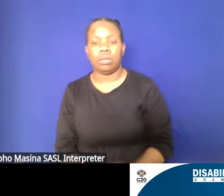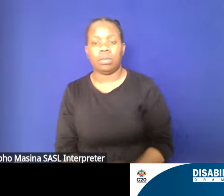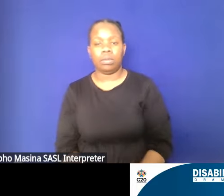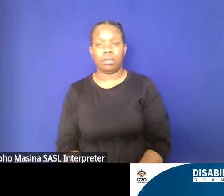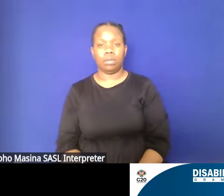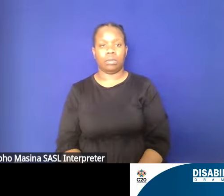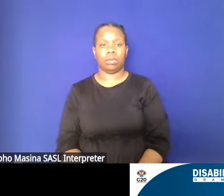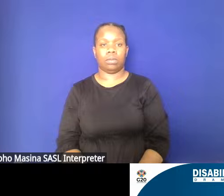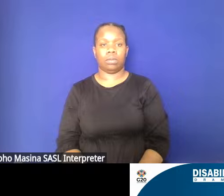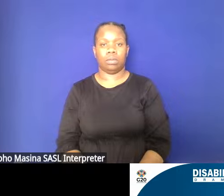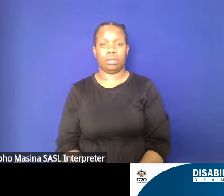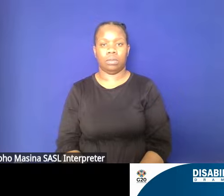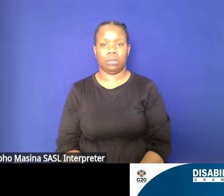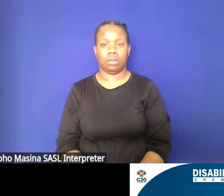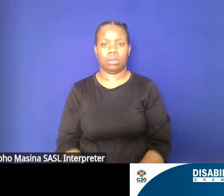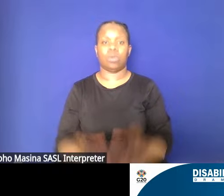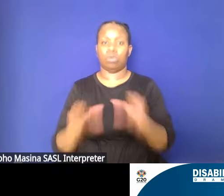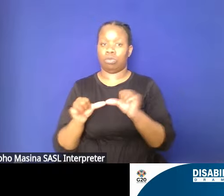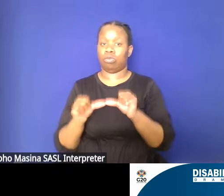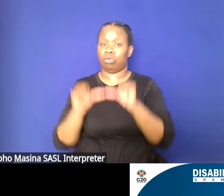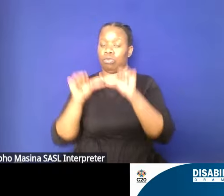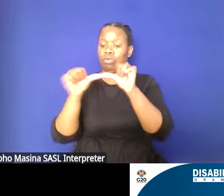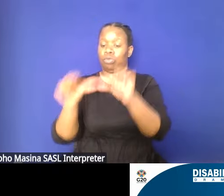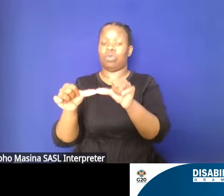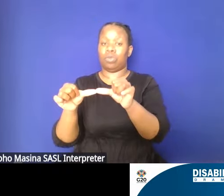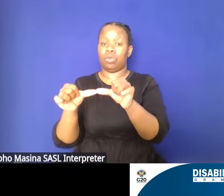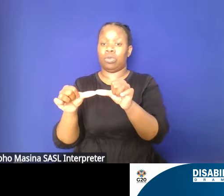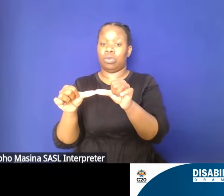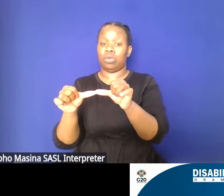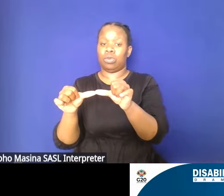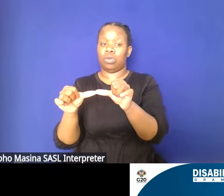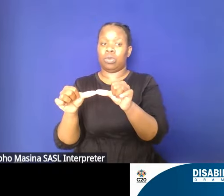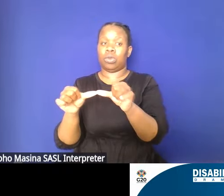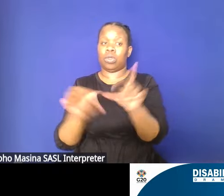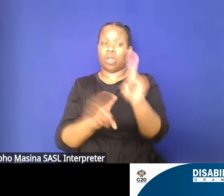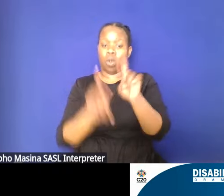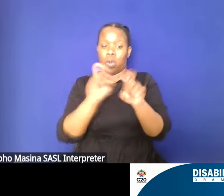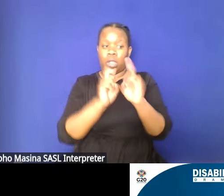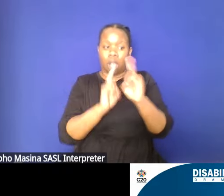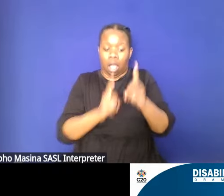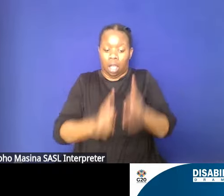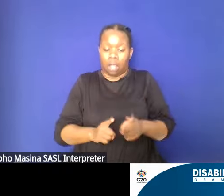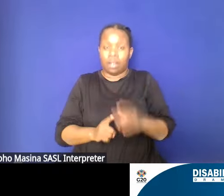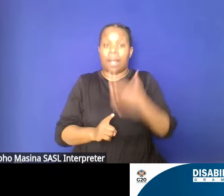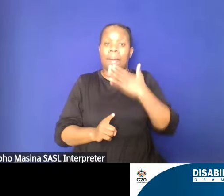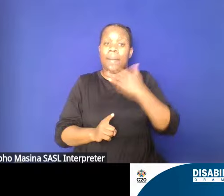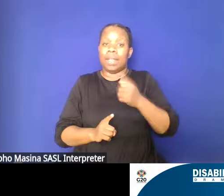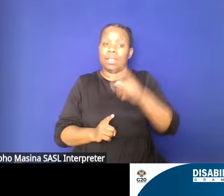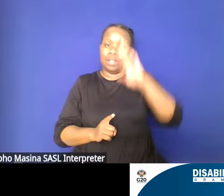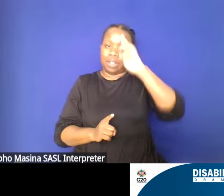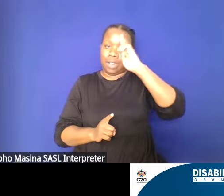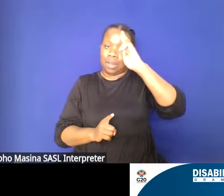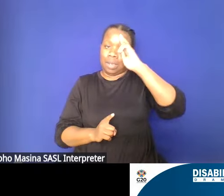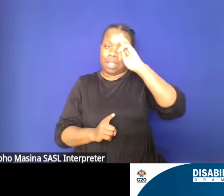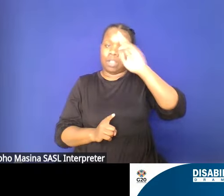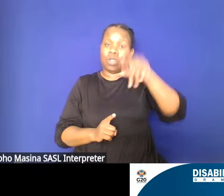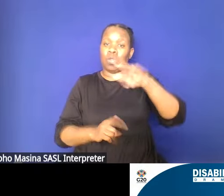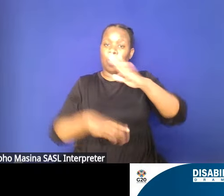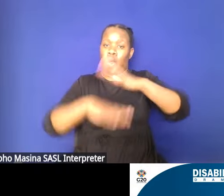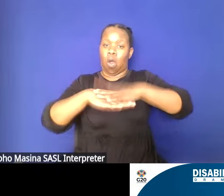Gentlemen, as we continue with the questions and answers, will you please remember to switch on your cameras?